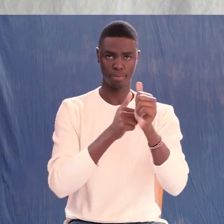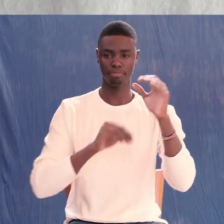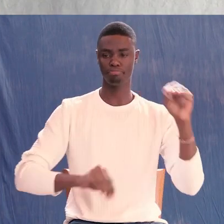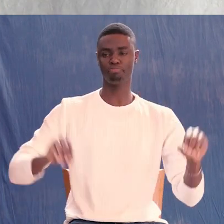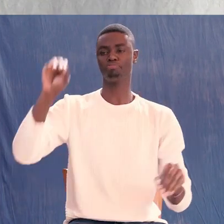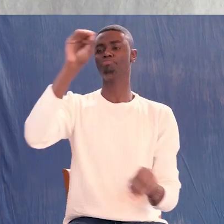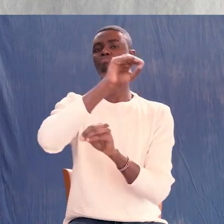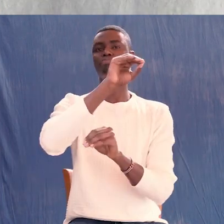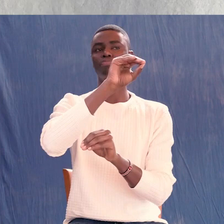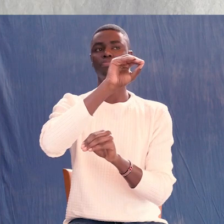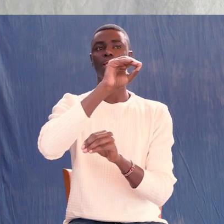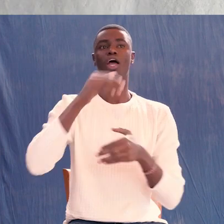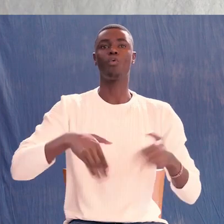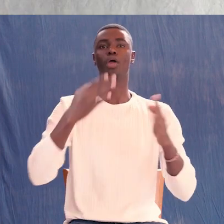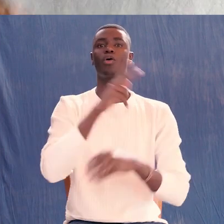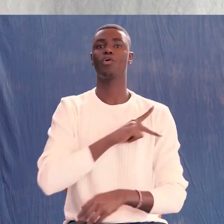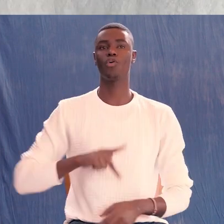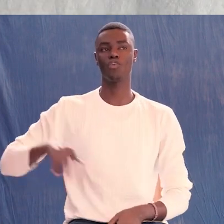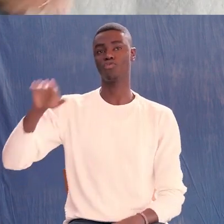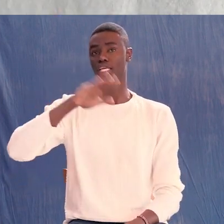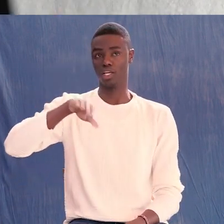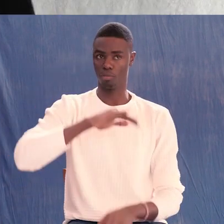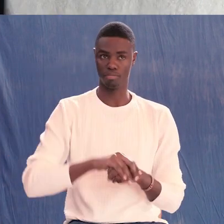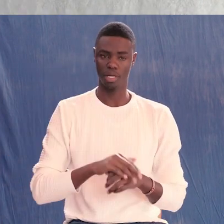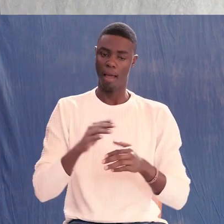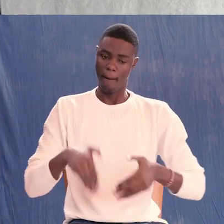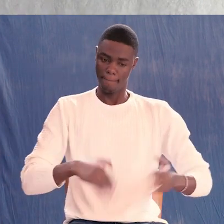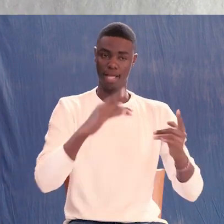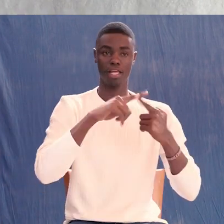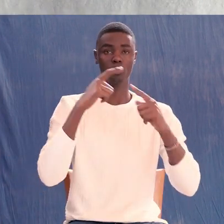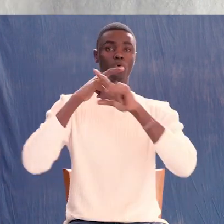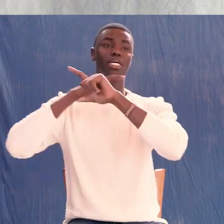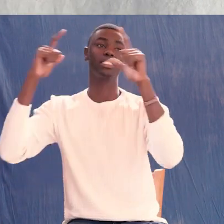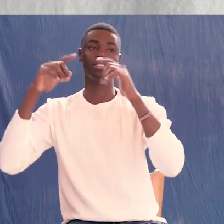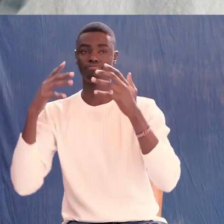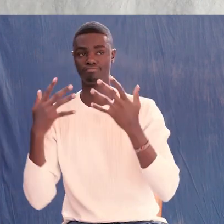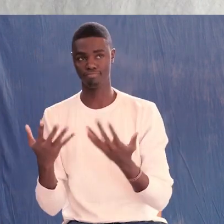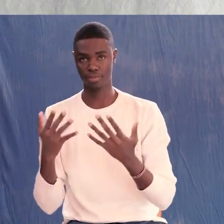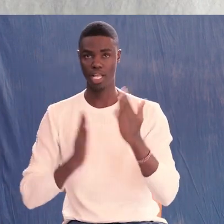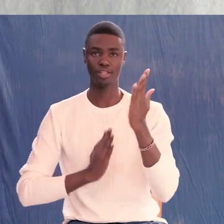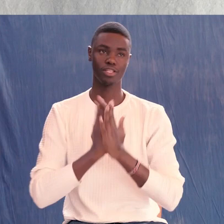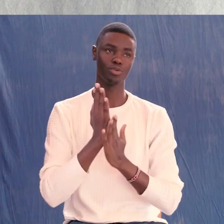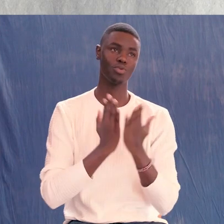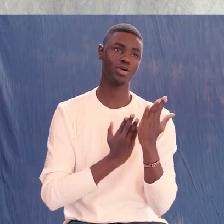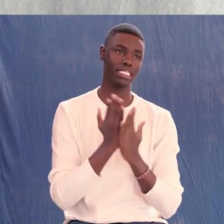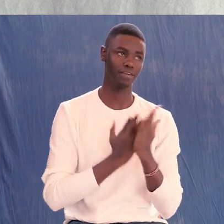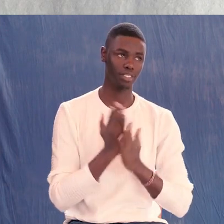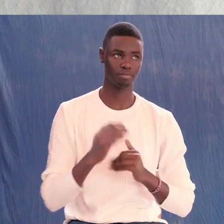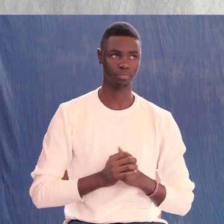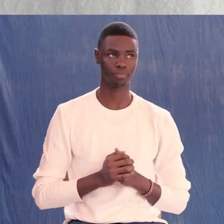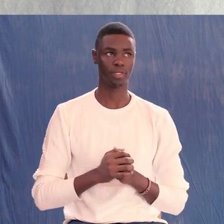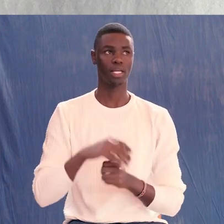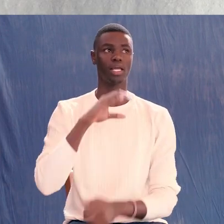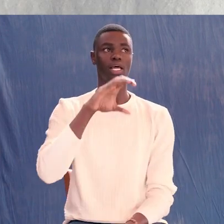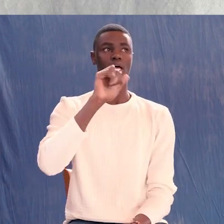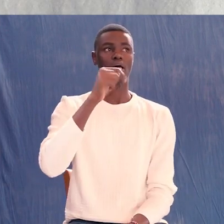way of the kingdom, that the path to greatness is actually through service. And Catherine